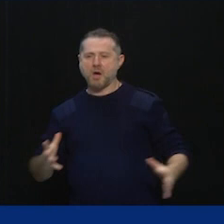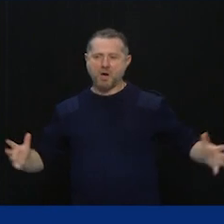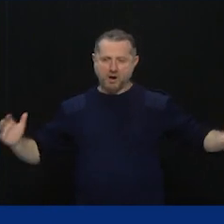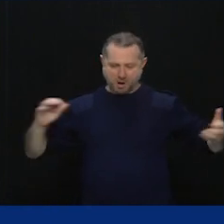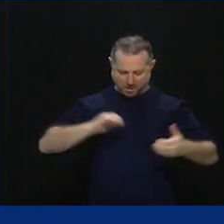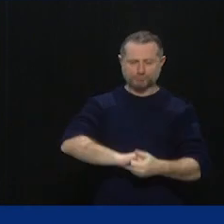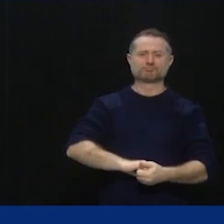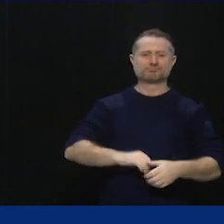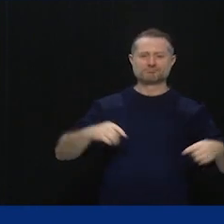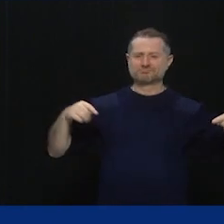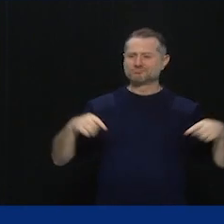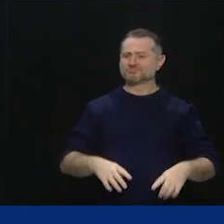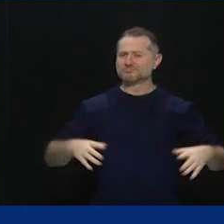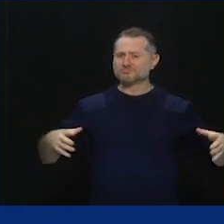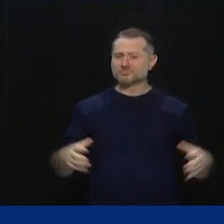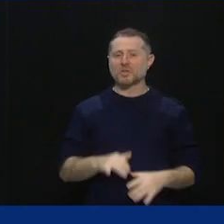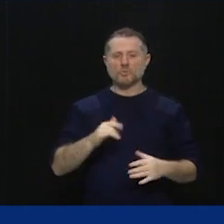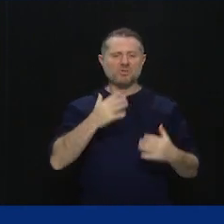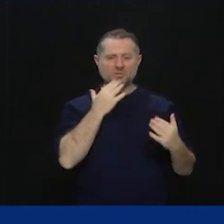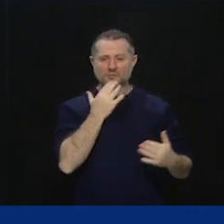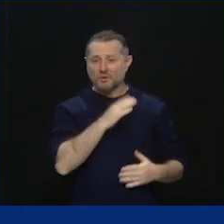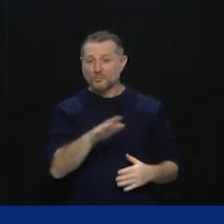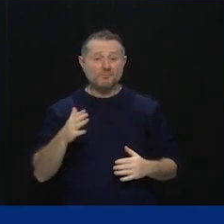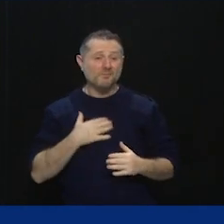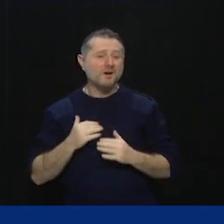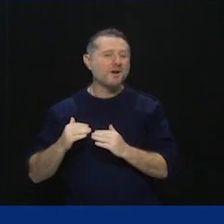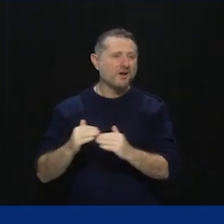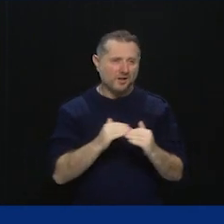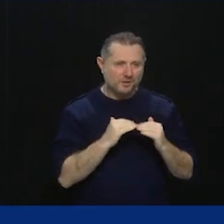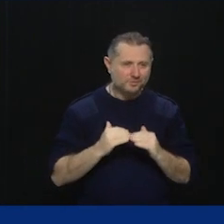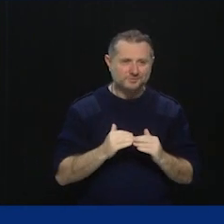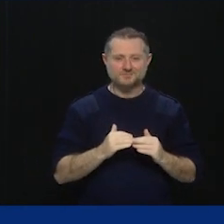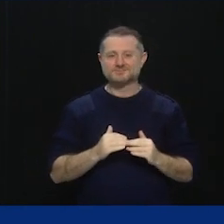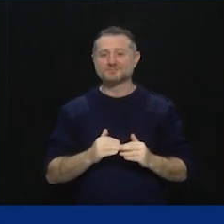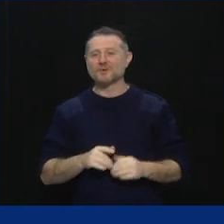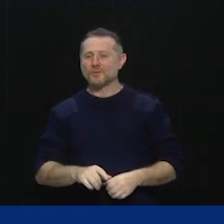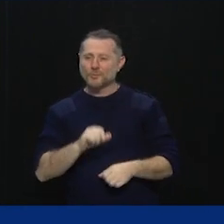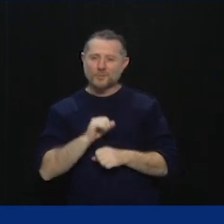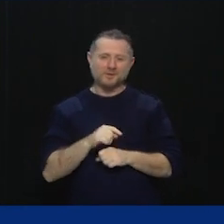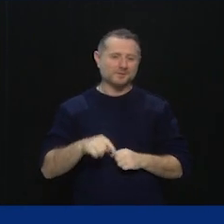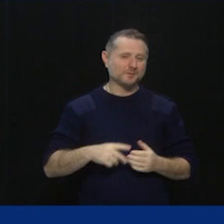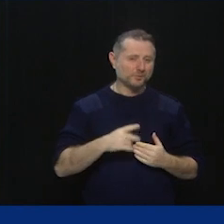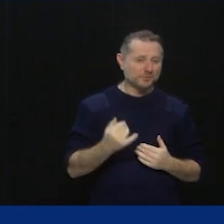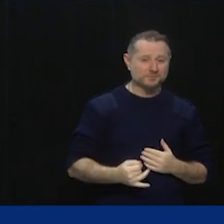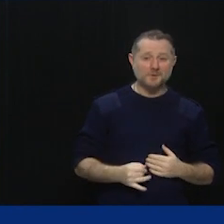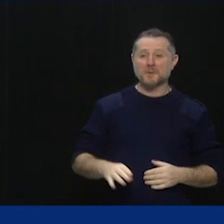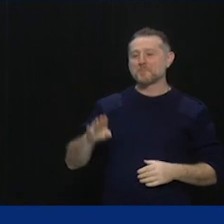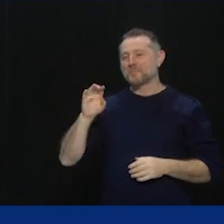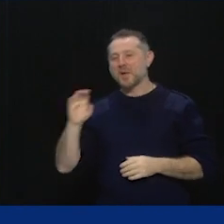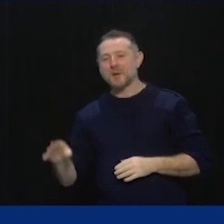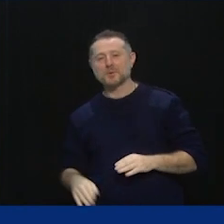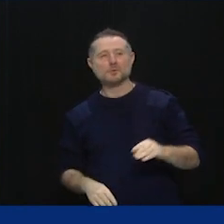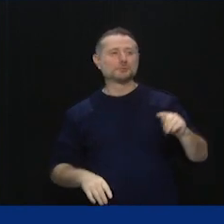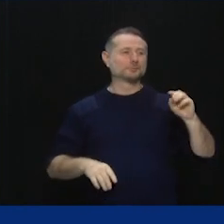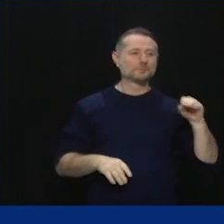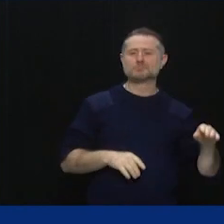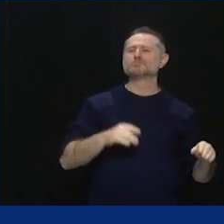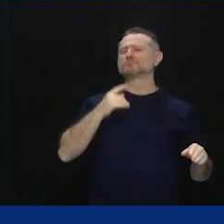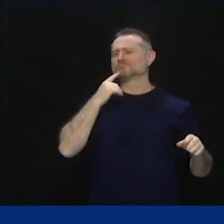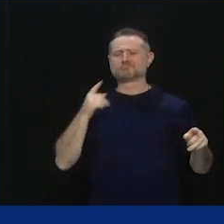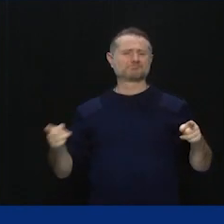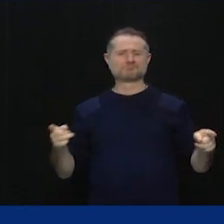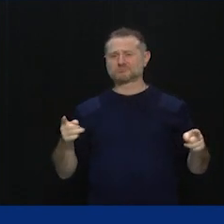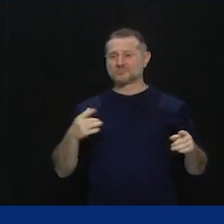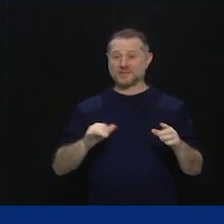fellow colleagues that have continued to work on this project, principals Bob and Jim Coughlin, my co-developers Rob Kent and